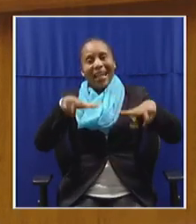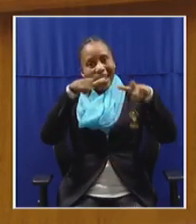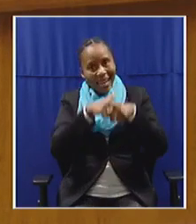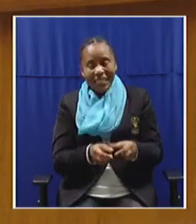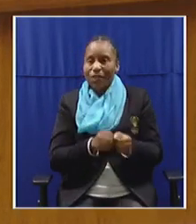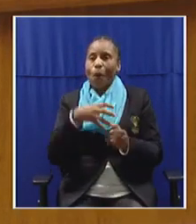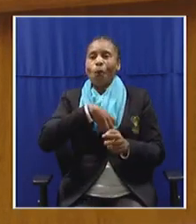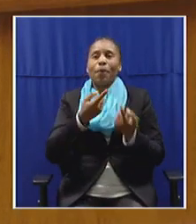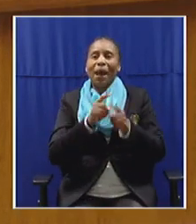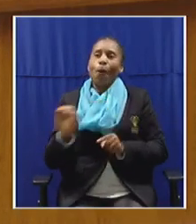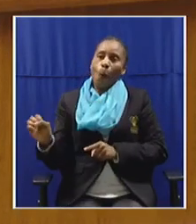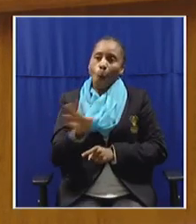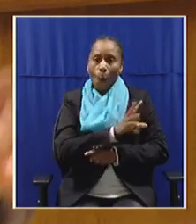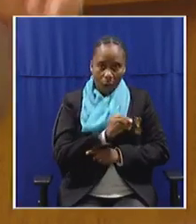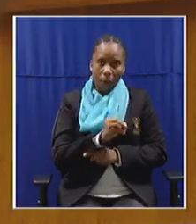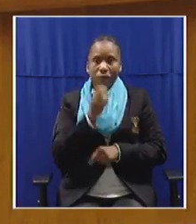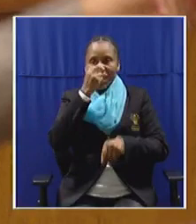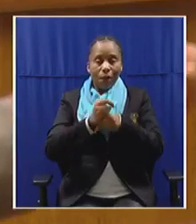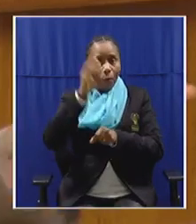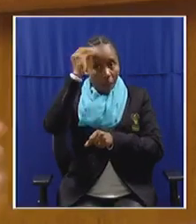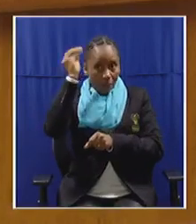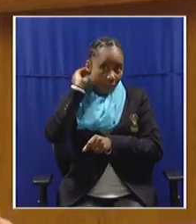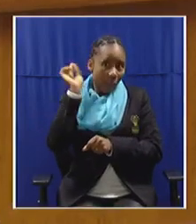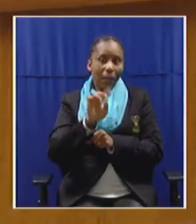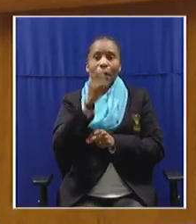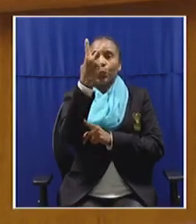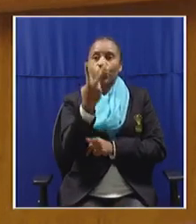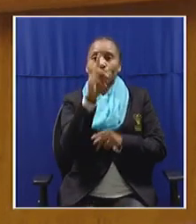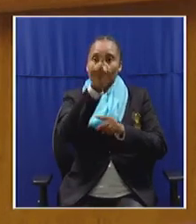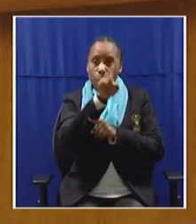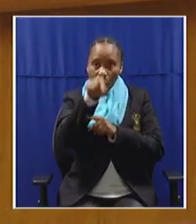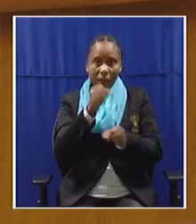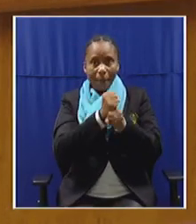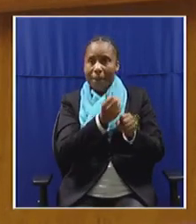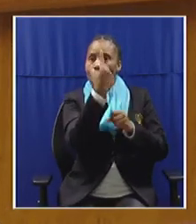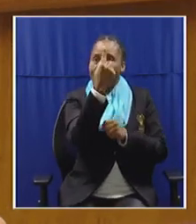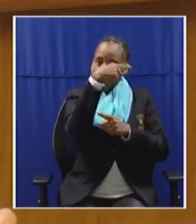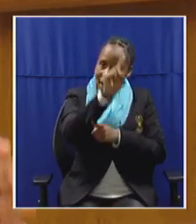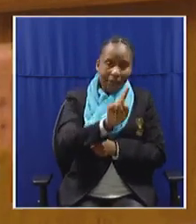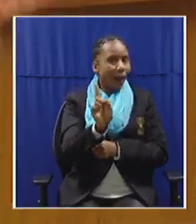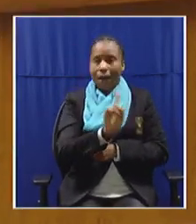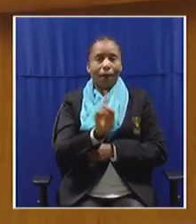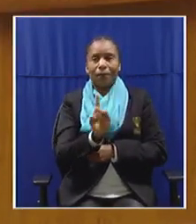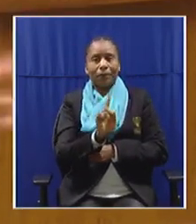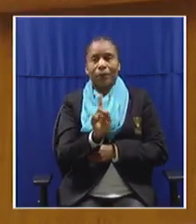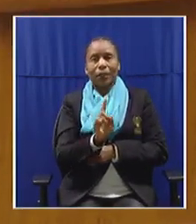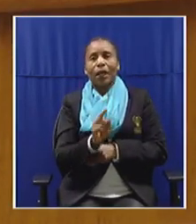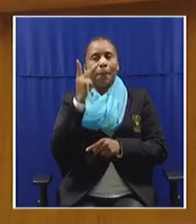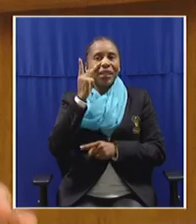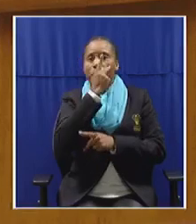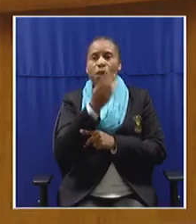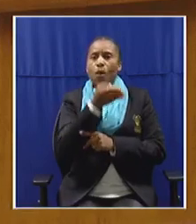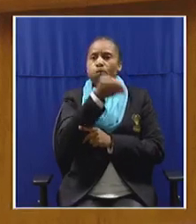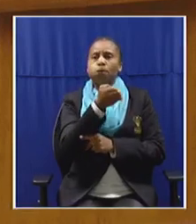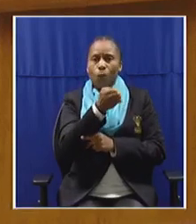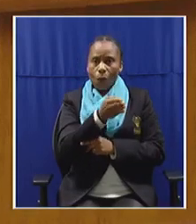Let us also be mindful that two wrongs do not make a right. There's a perception in South Africa that all white